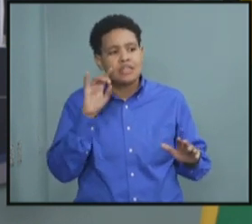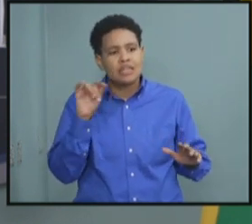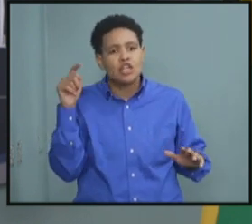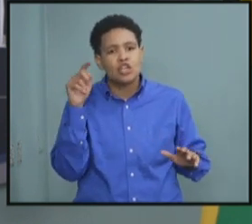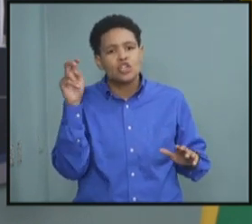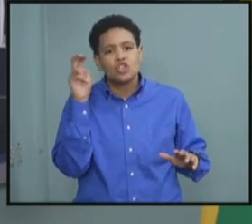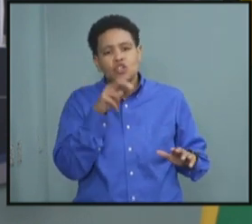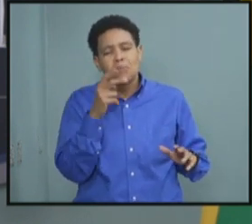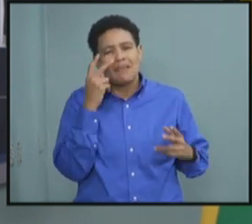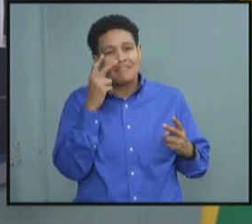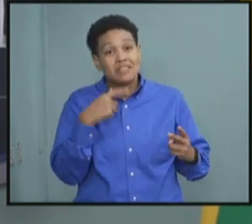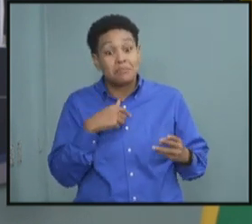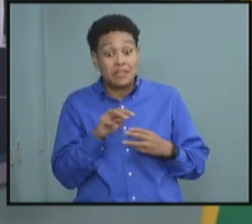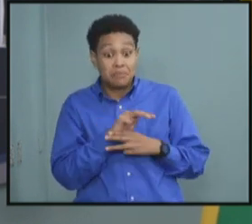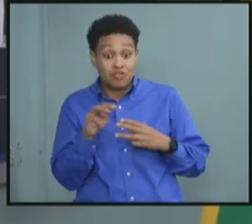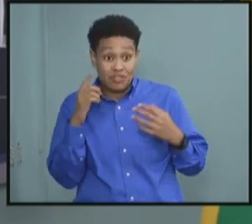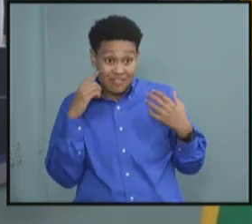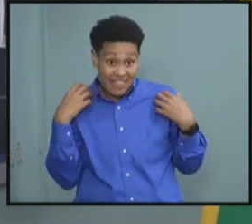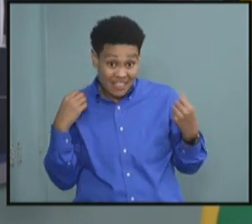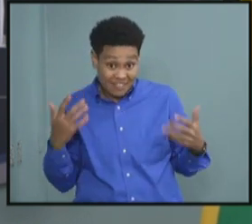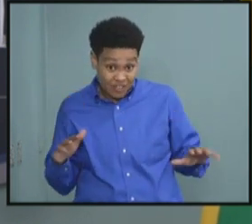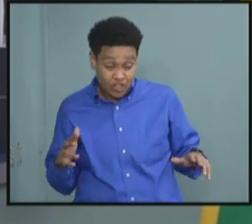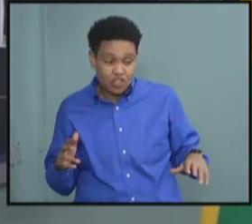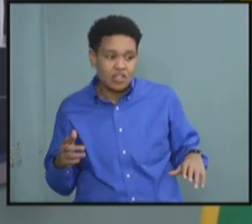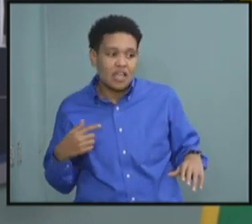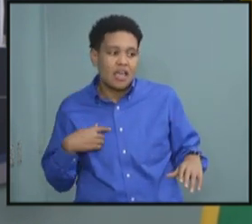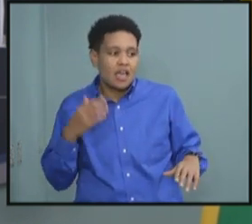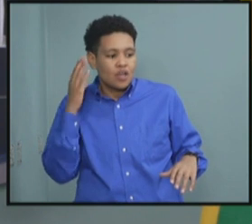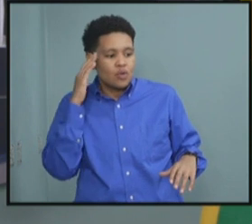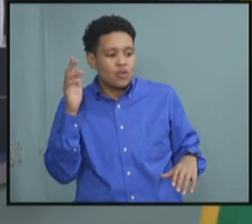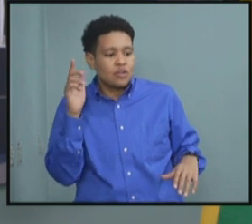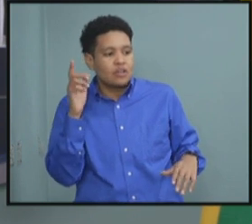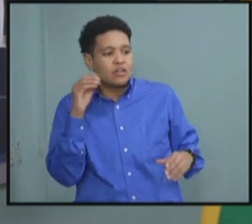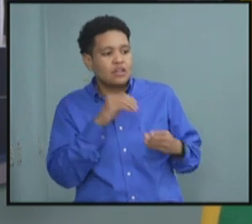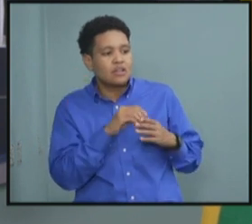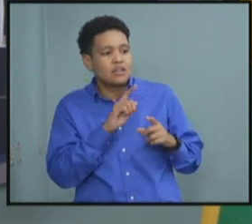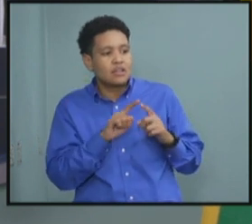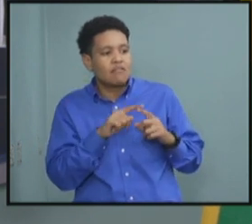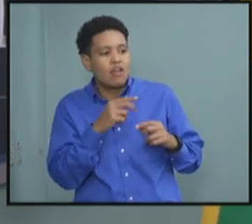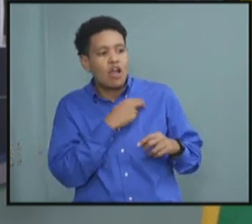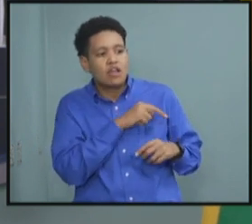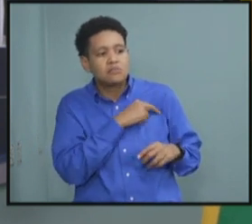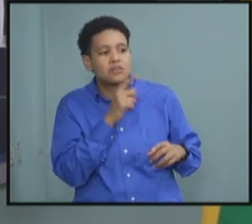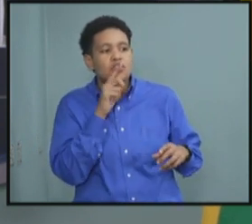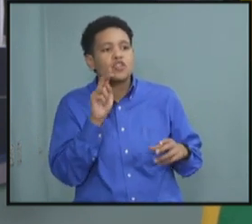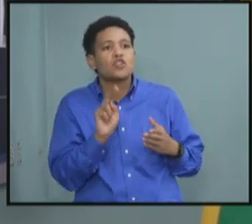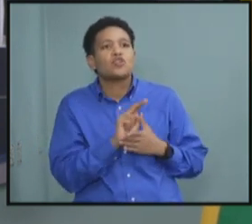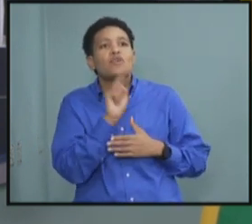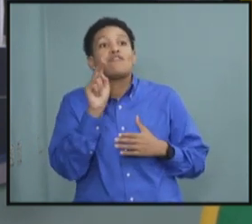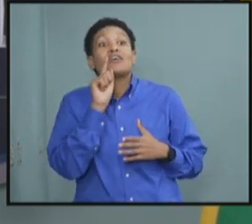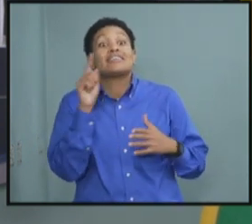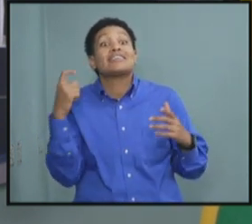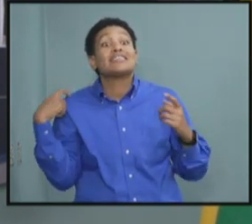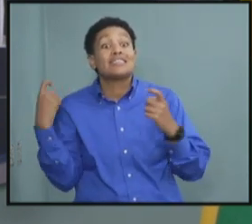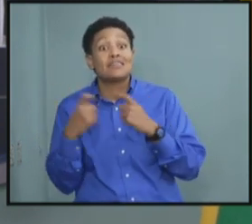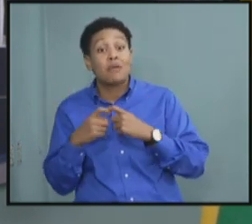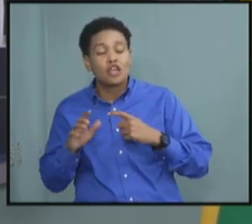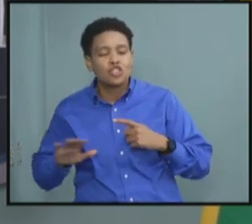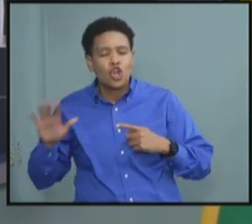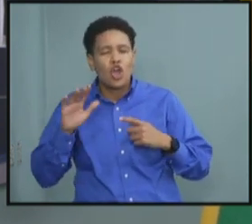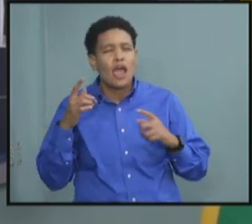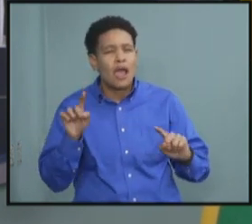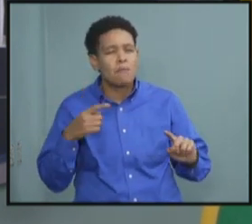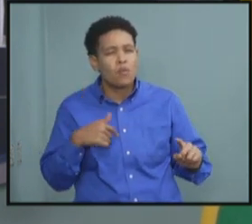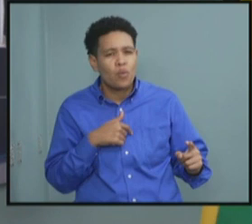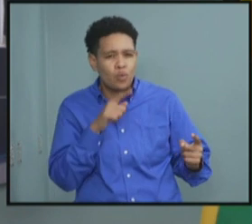at the ministry's head office, and I know they have been to the respective hospitals, university, Spanish Town, and so on, and we